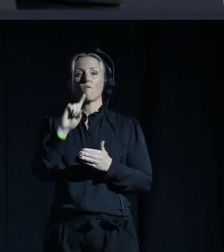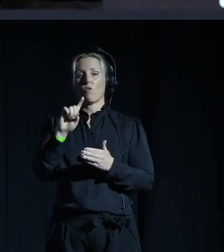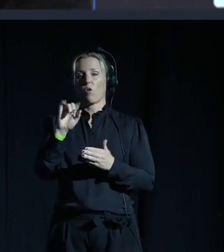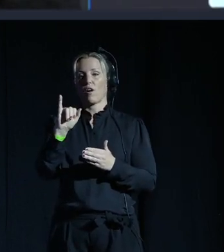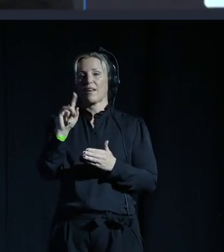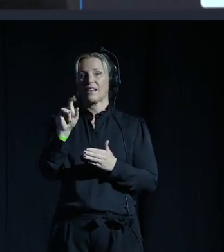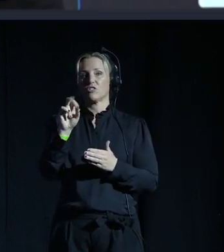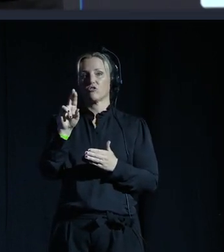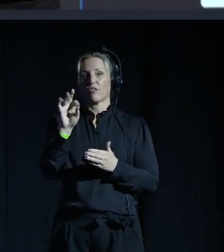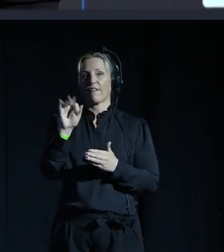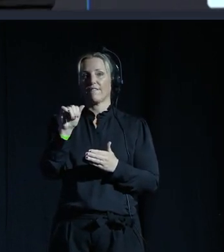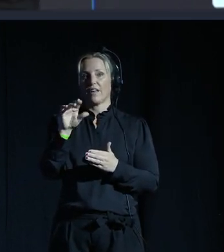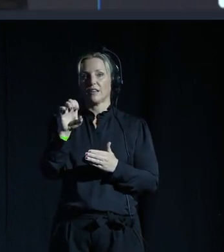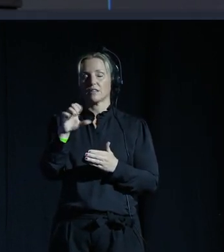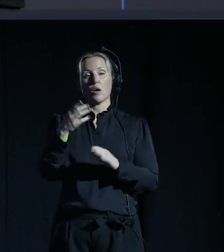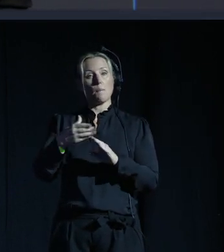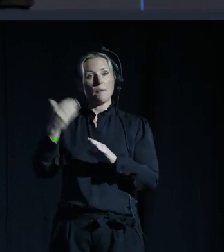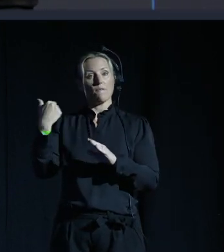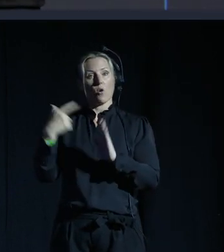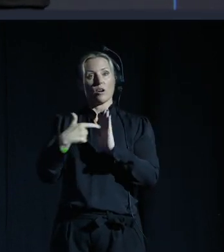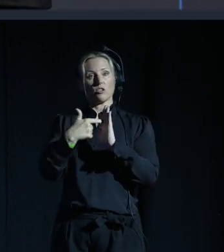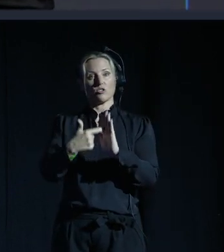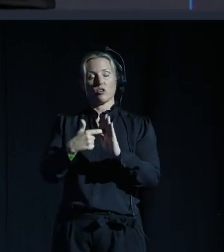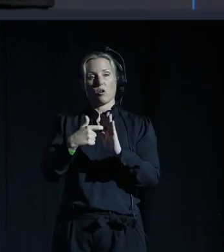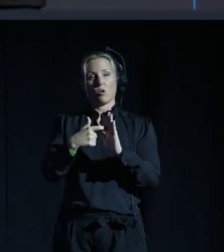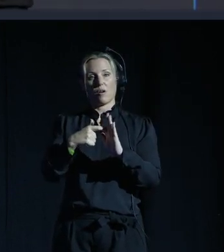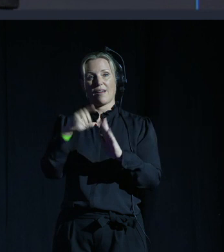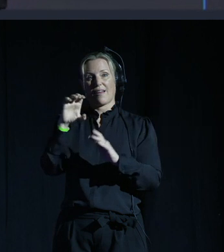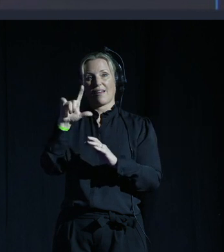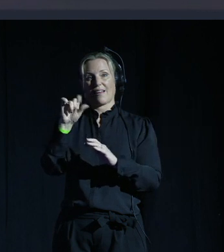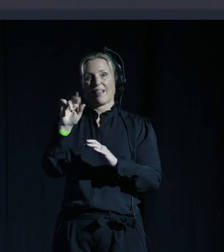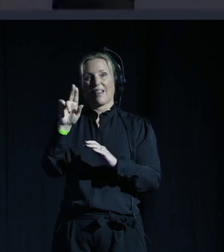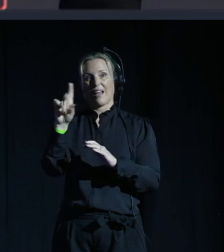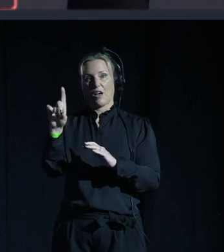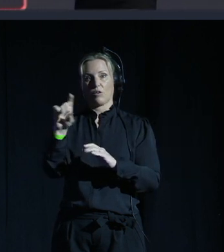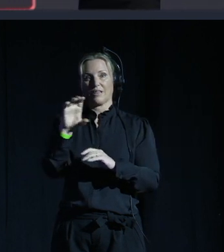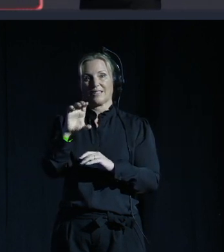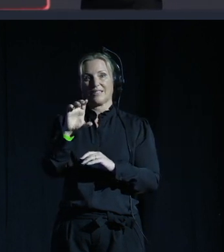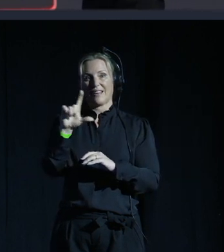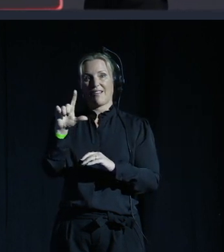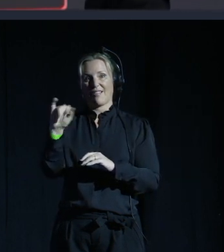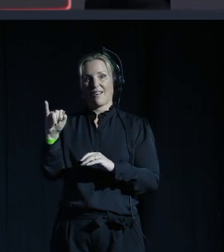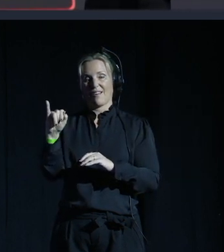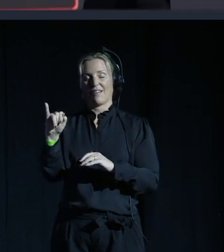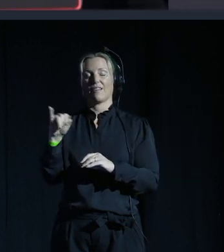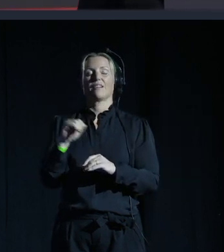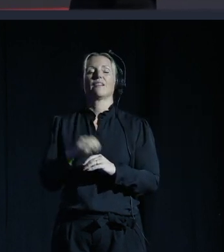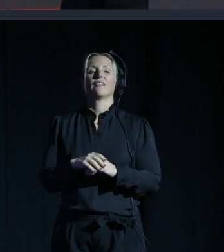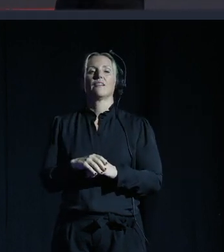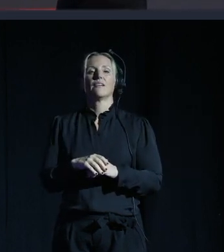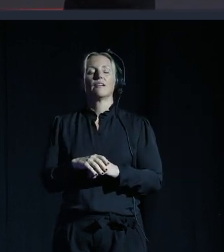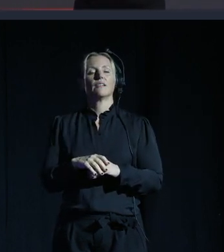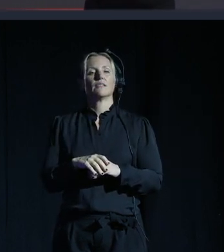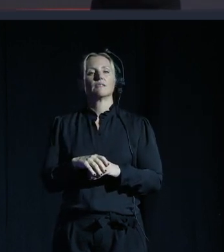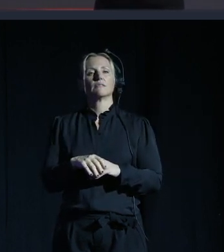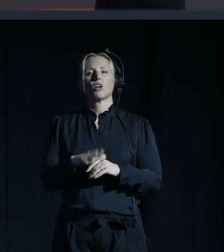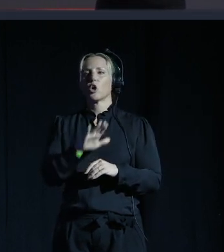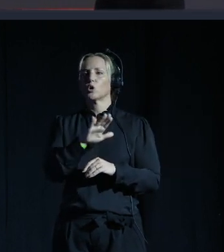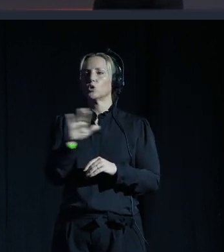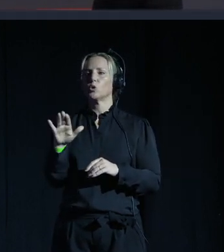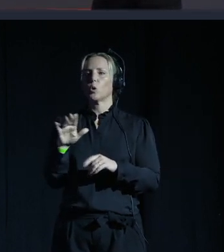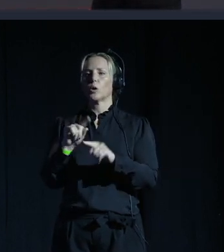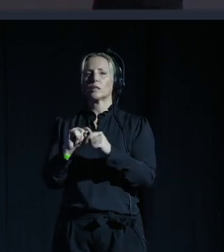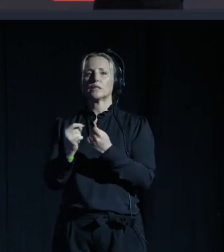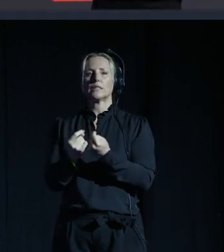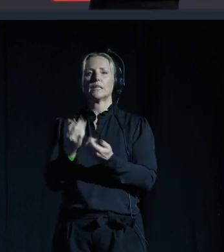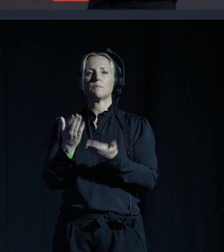ago, I introduced the Cloud CLI, and we talked about the IDE. Every one of your teams might have a different choice of what they want to use. And